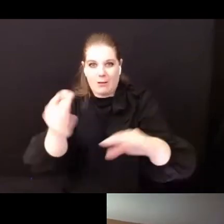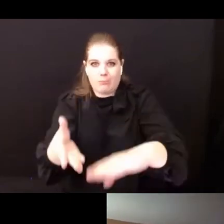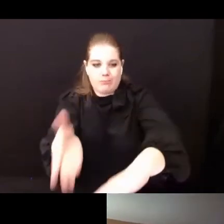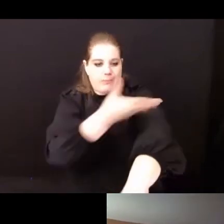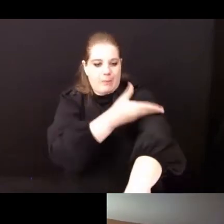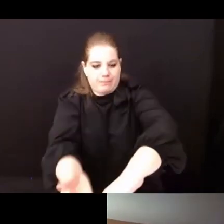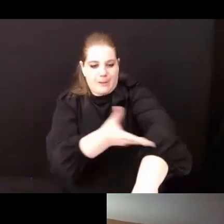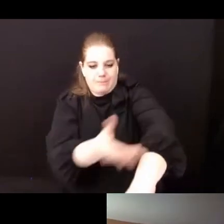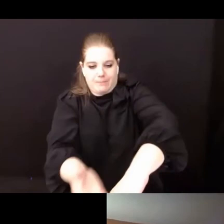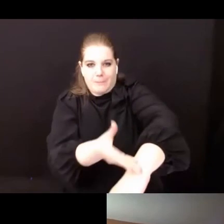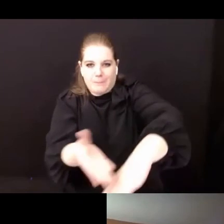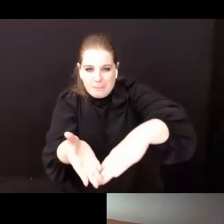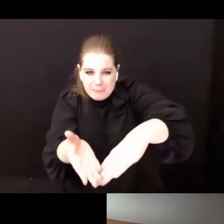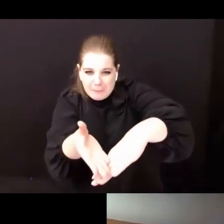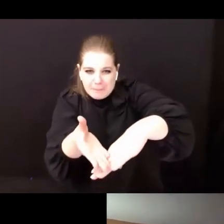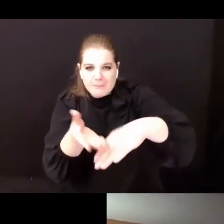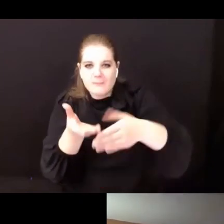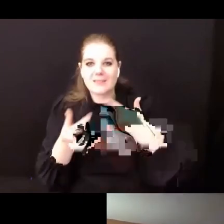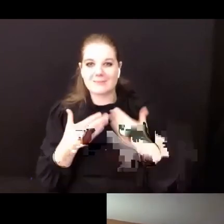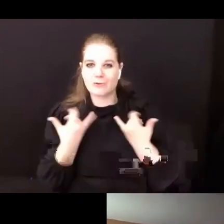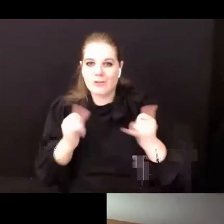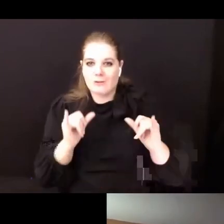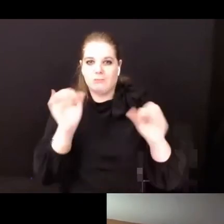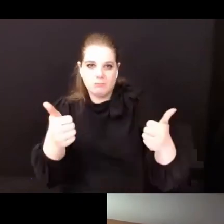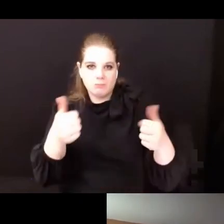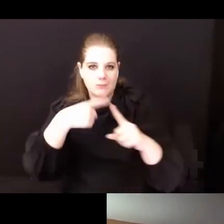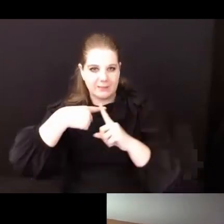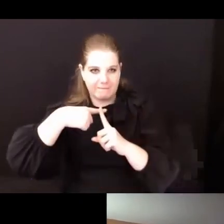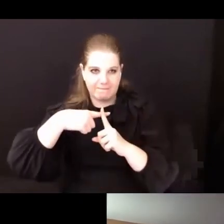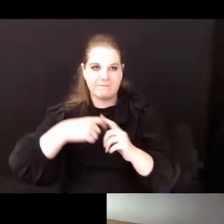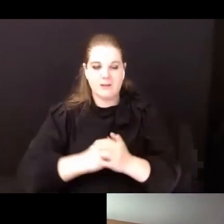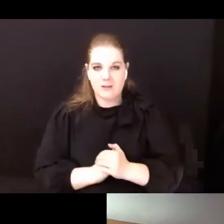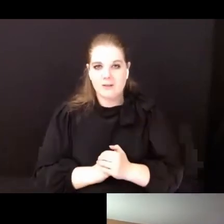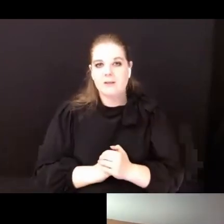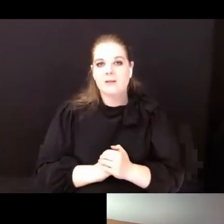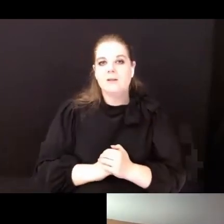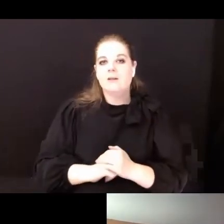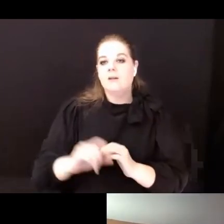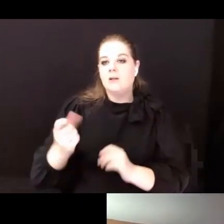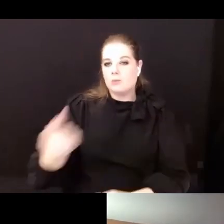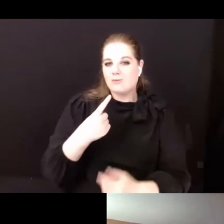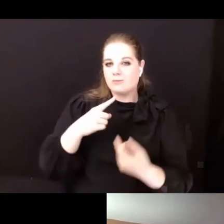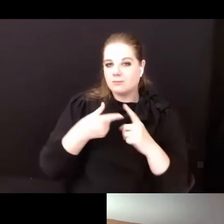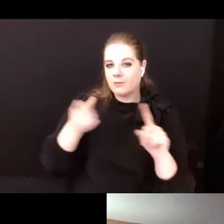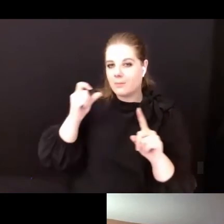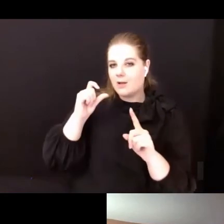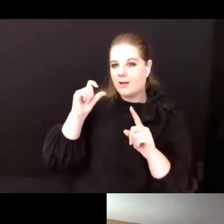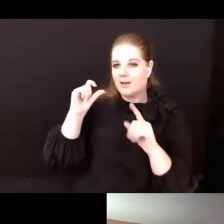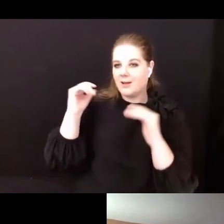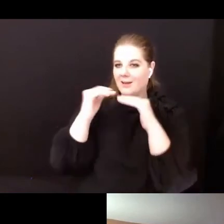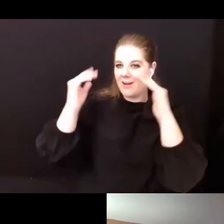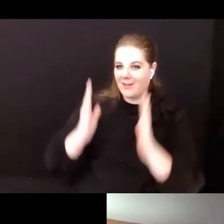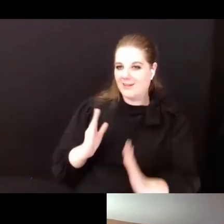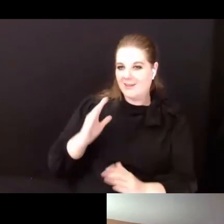Yeah. Well, we have a question actually from my colleague, Dr. Coleman, and he says, "Hi, Steve, I hope